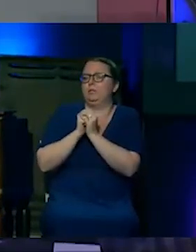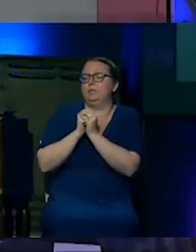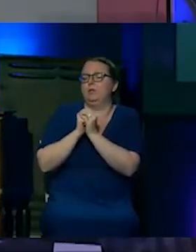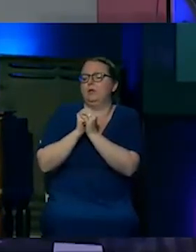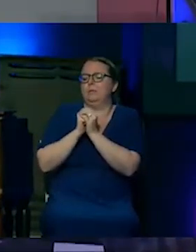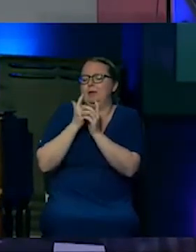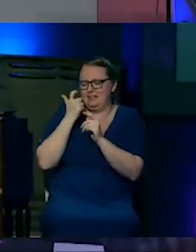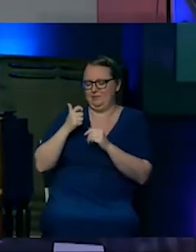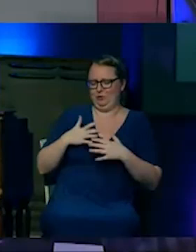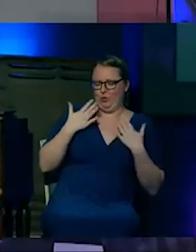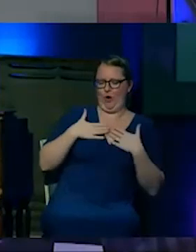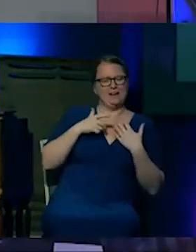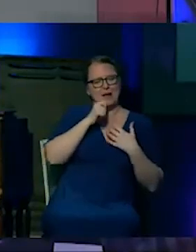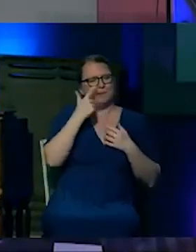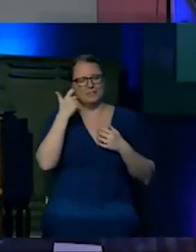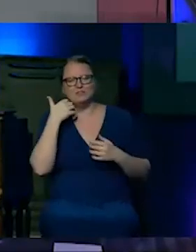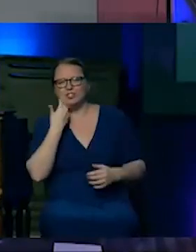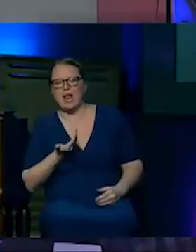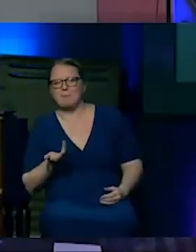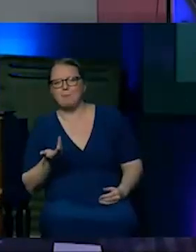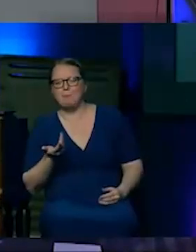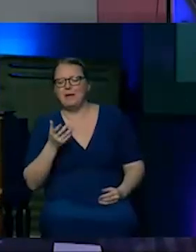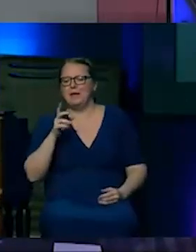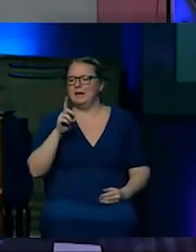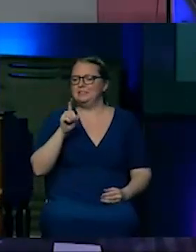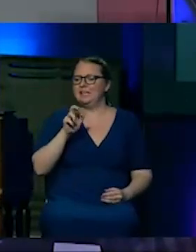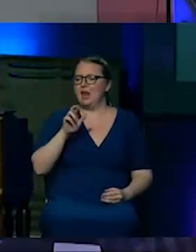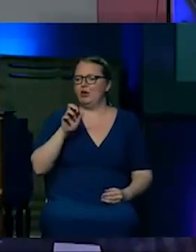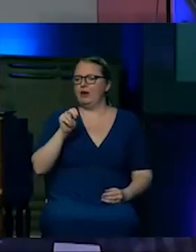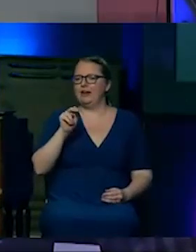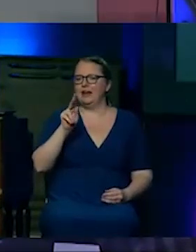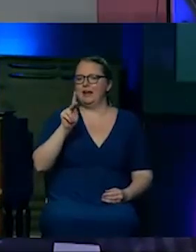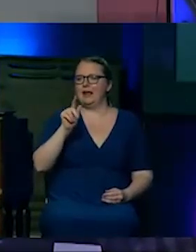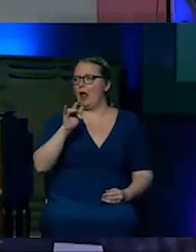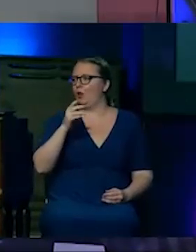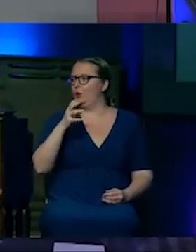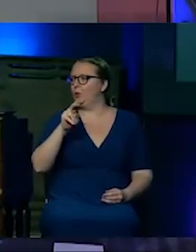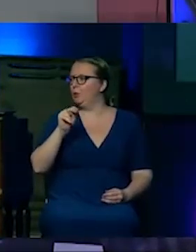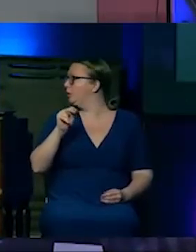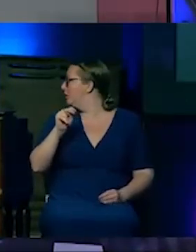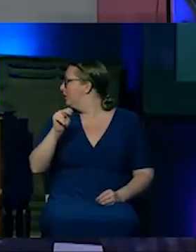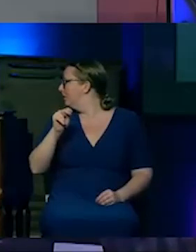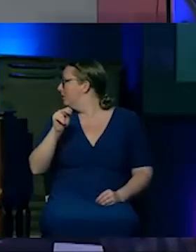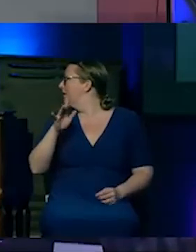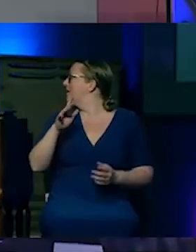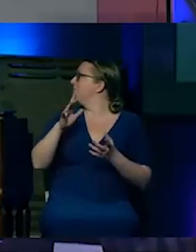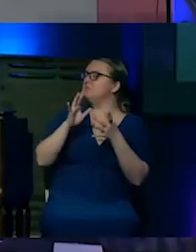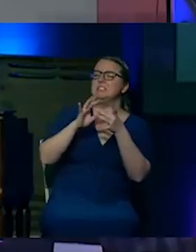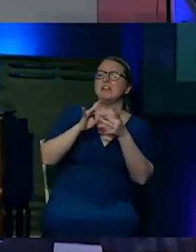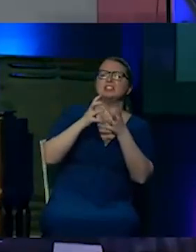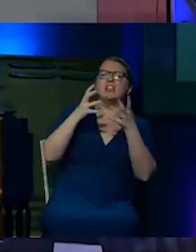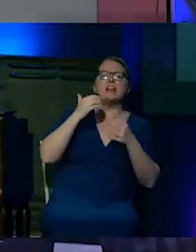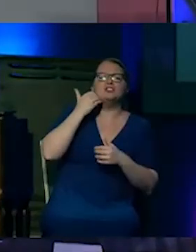as opposed to shame. Darren Calhoun, who I also interviewed for this, he talked about how there is like a lot of shame